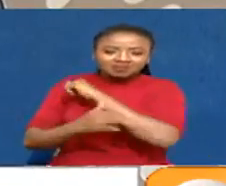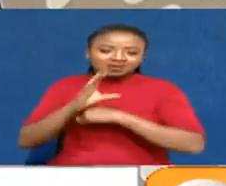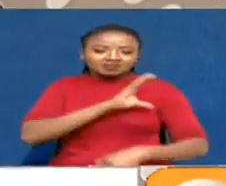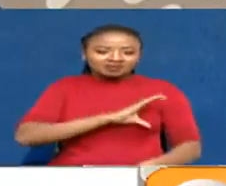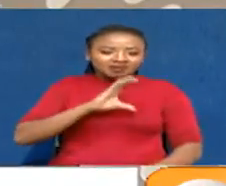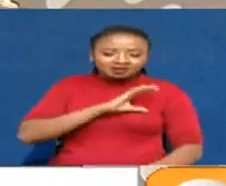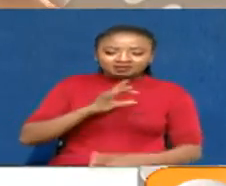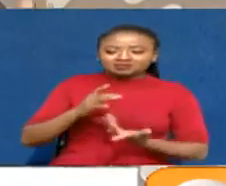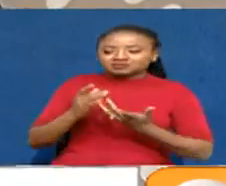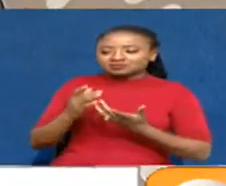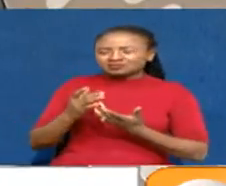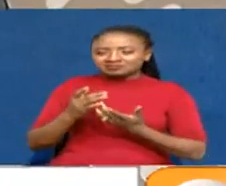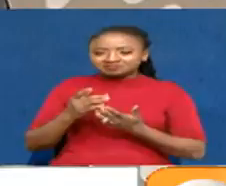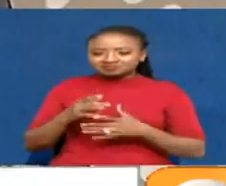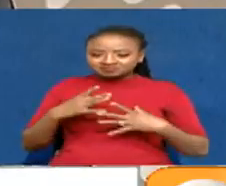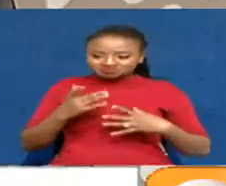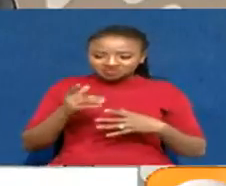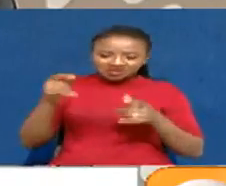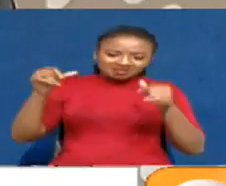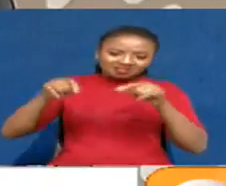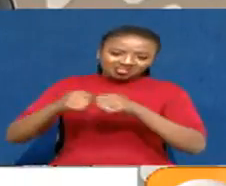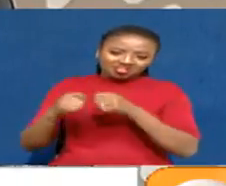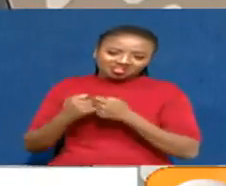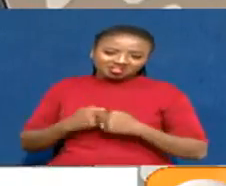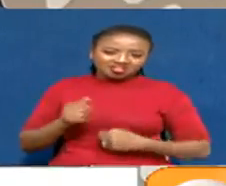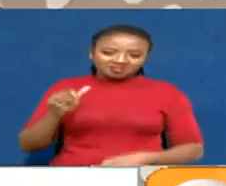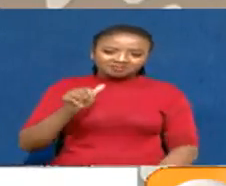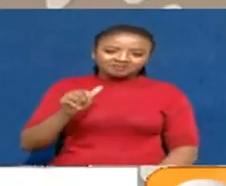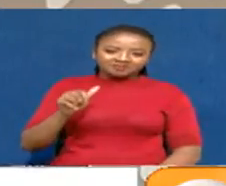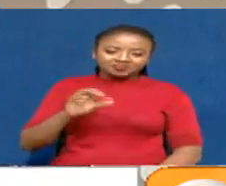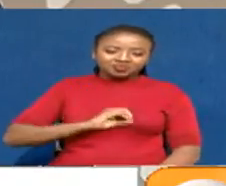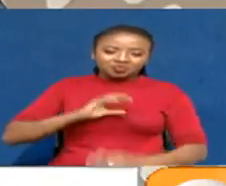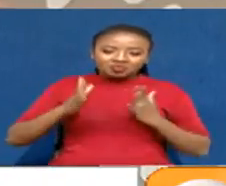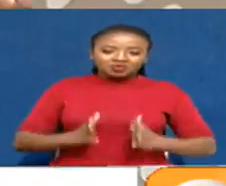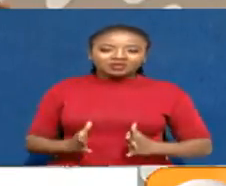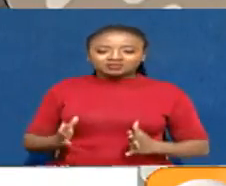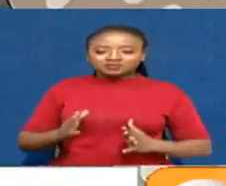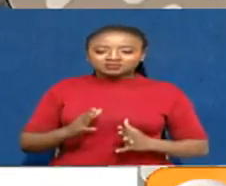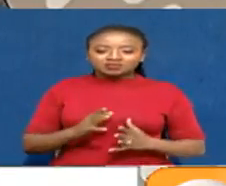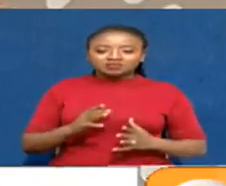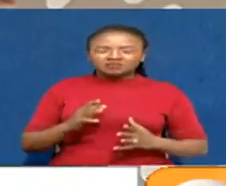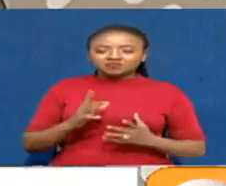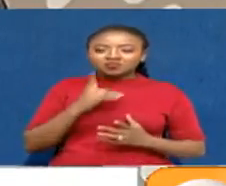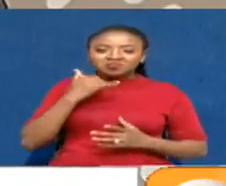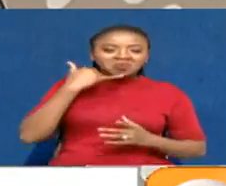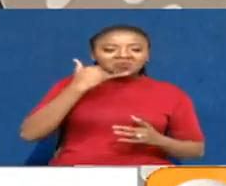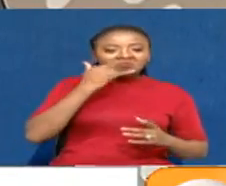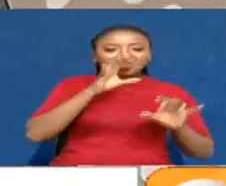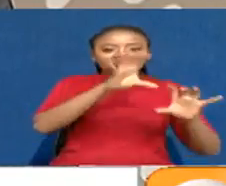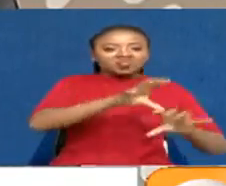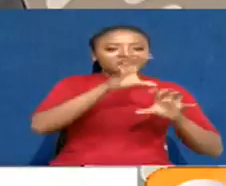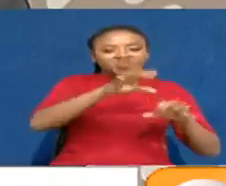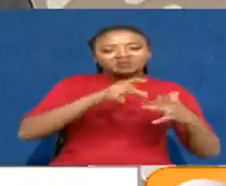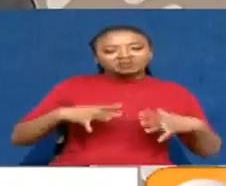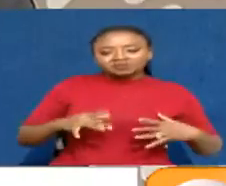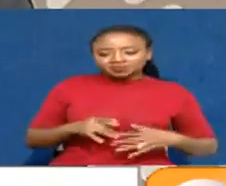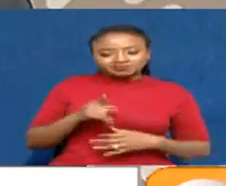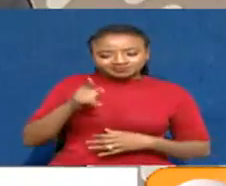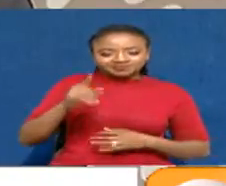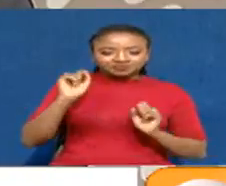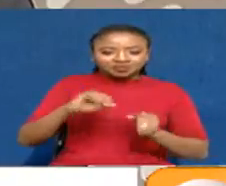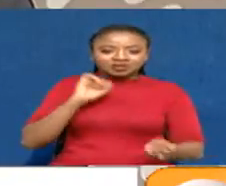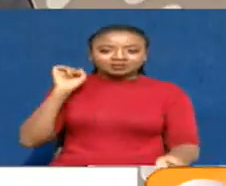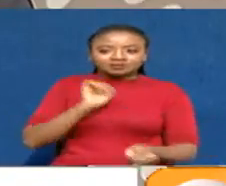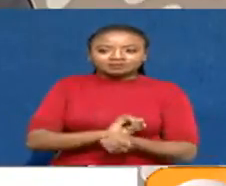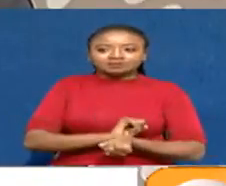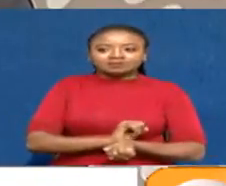now the few who have been mentioned of shaming people and the rest, so